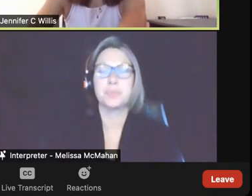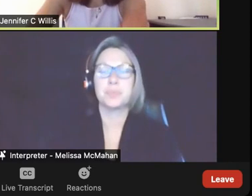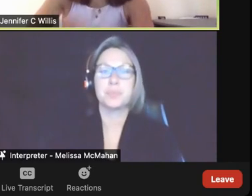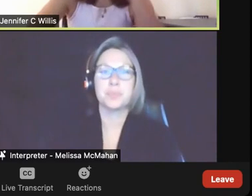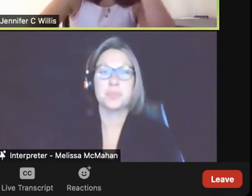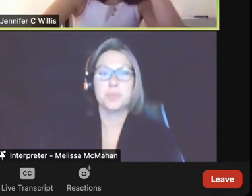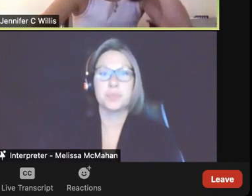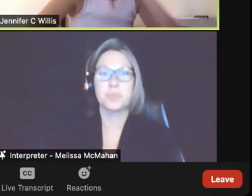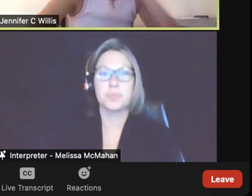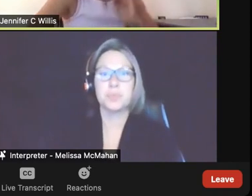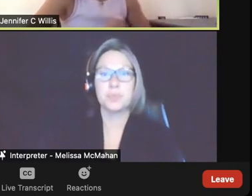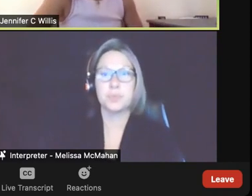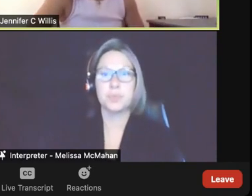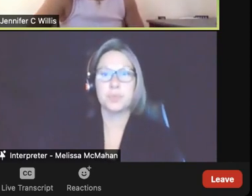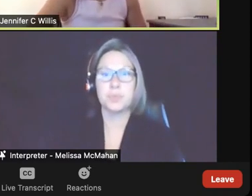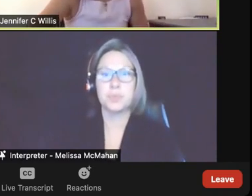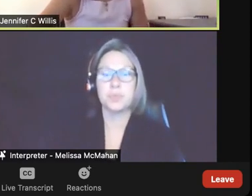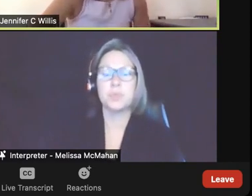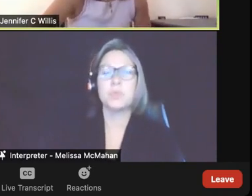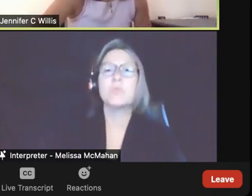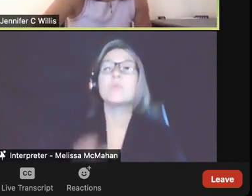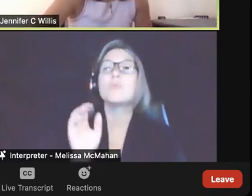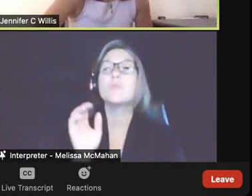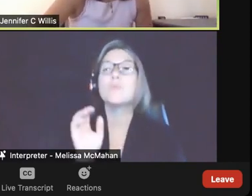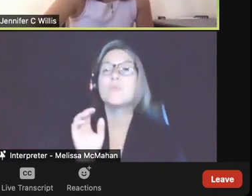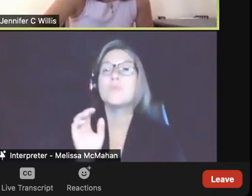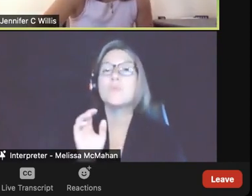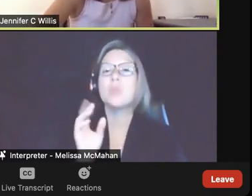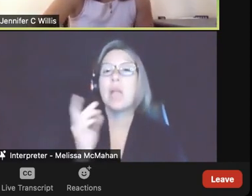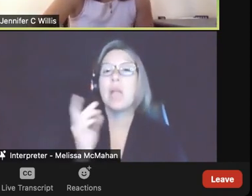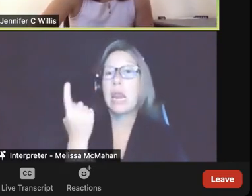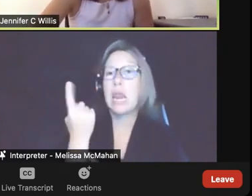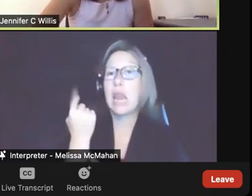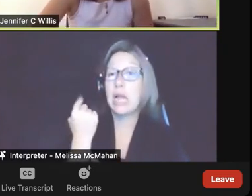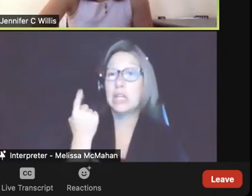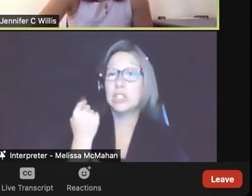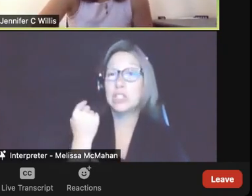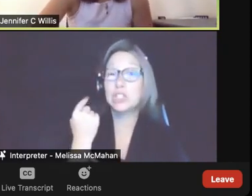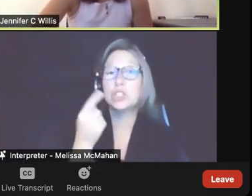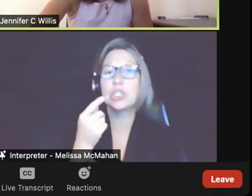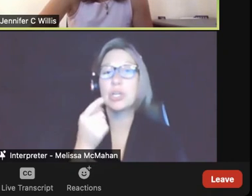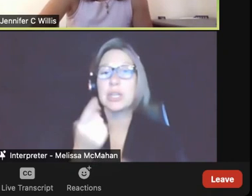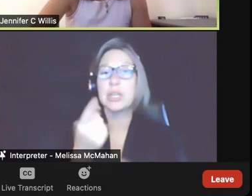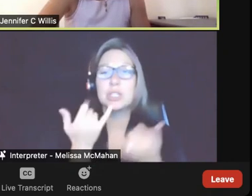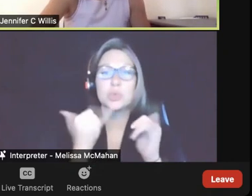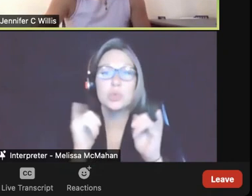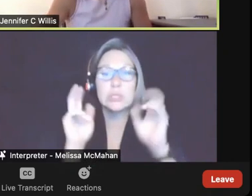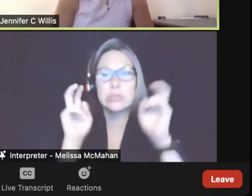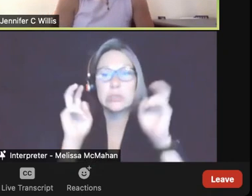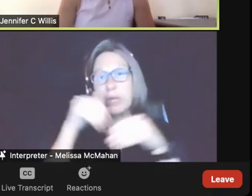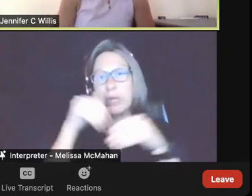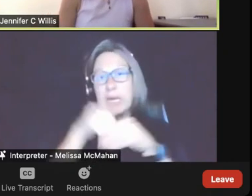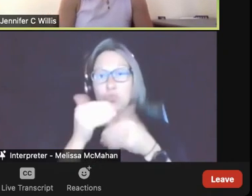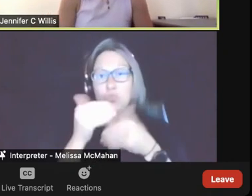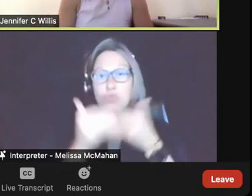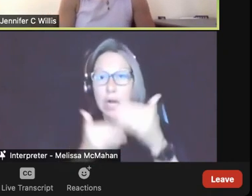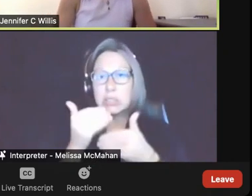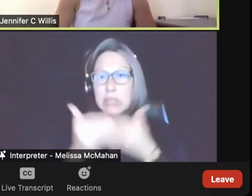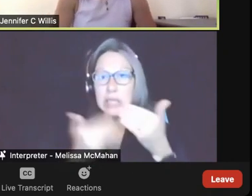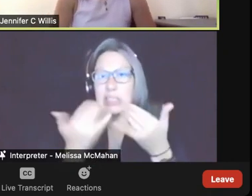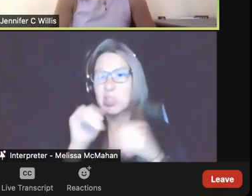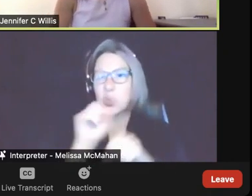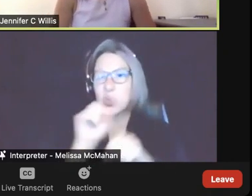those guys who were not on last year. So last year, this was still kind of in process. We were still working on